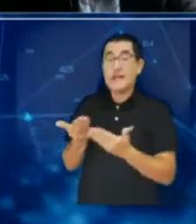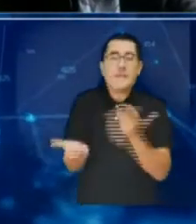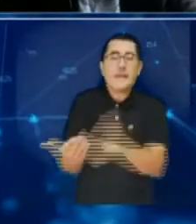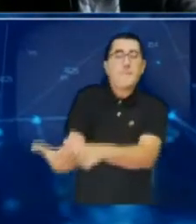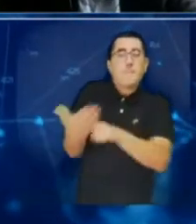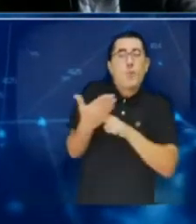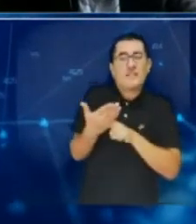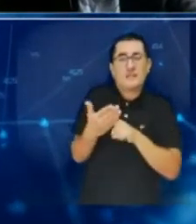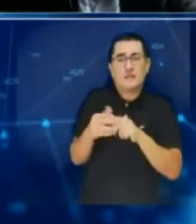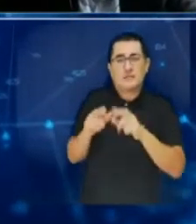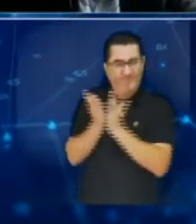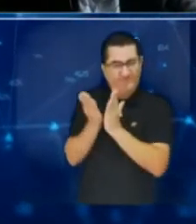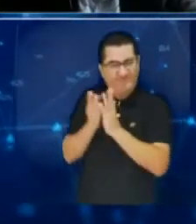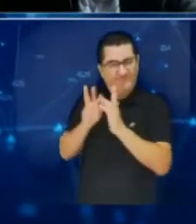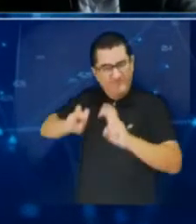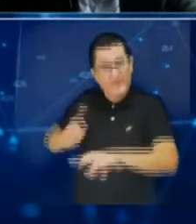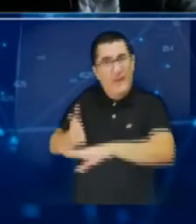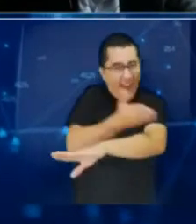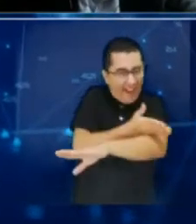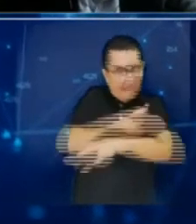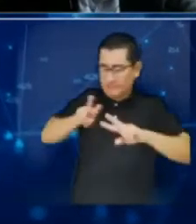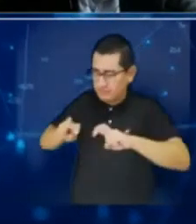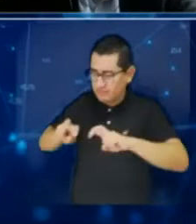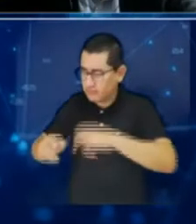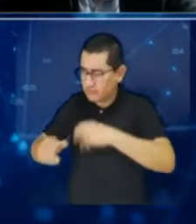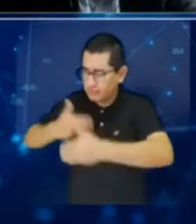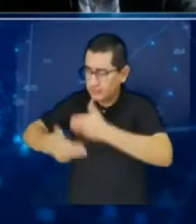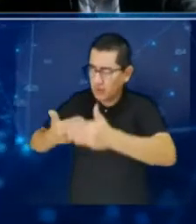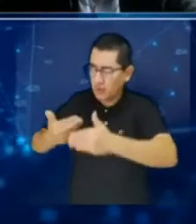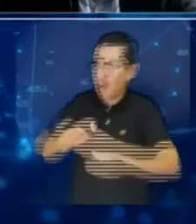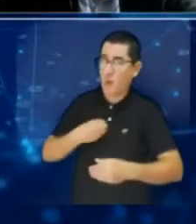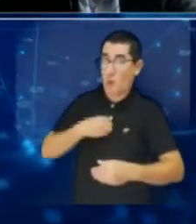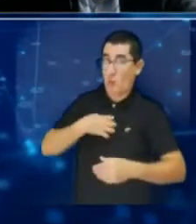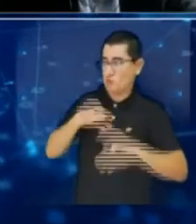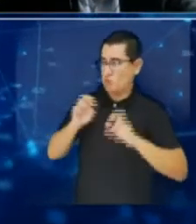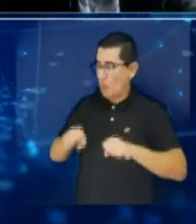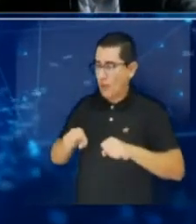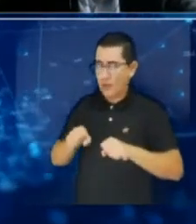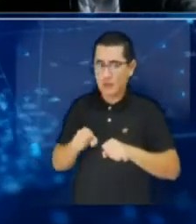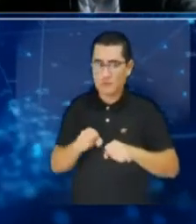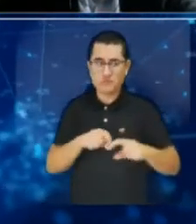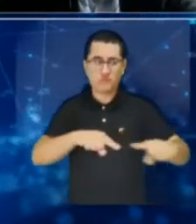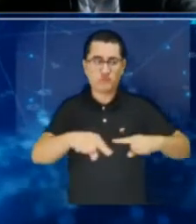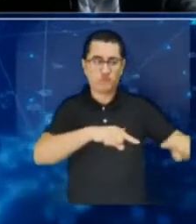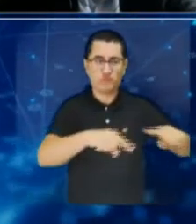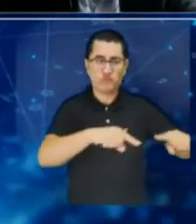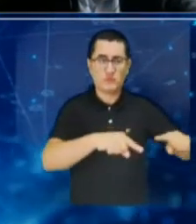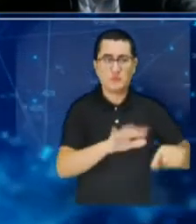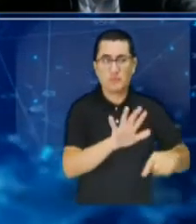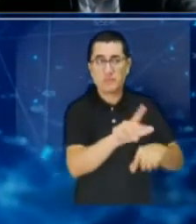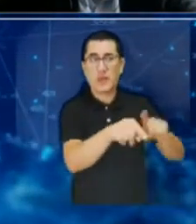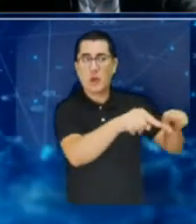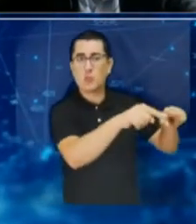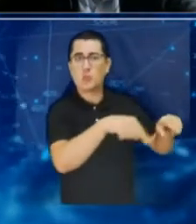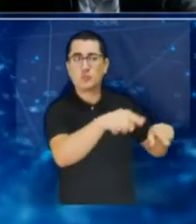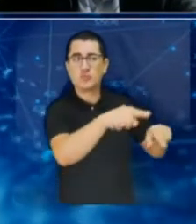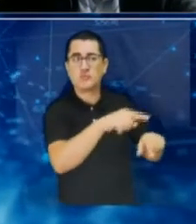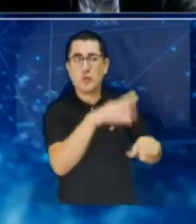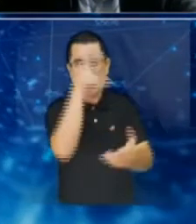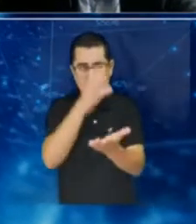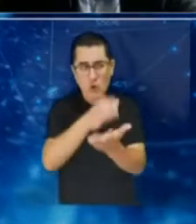of studies. As you can see in this opportunity, the different CITEL administrations